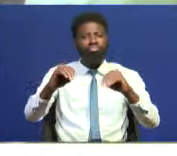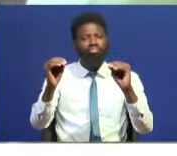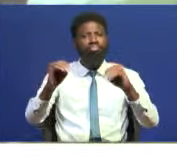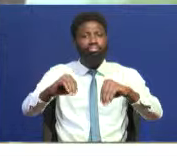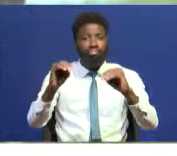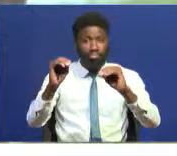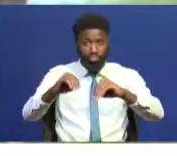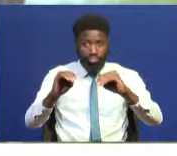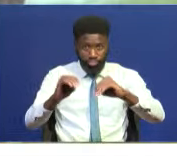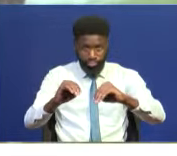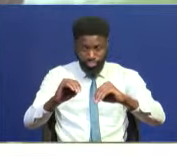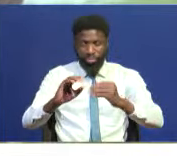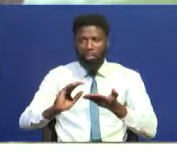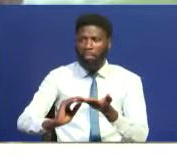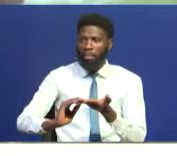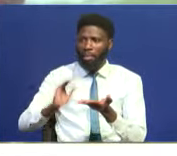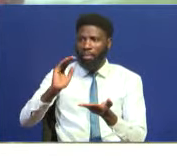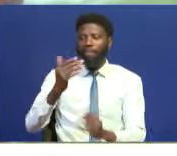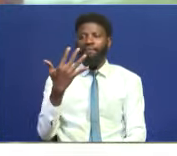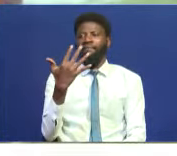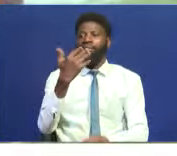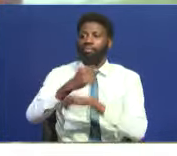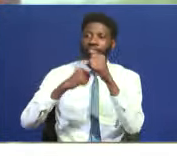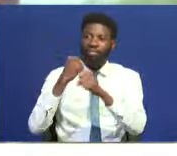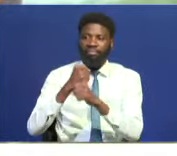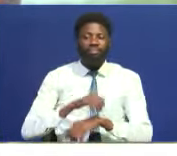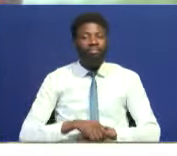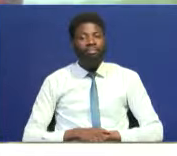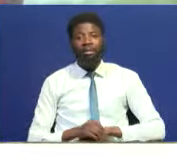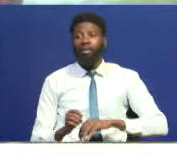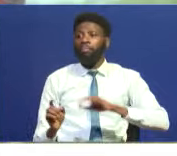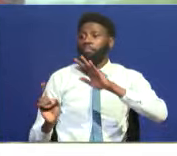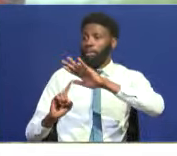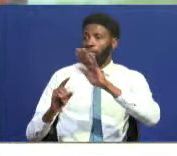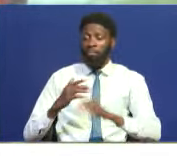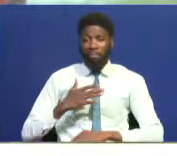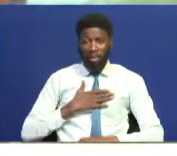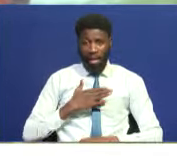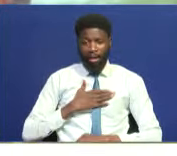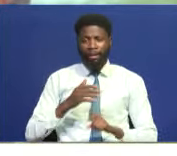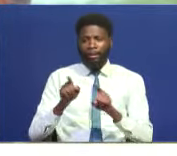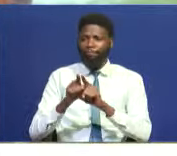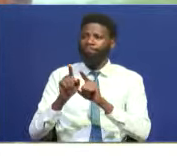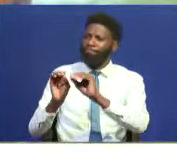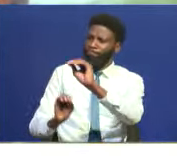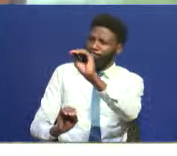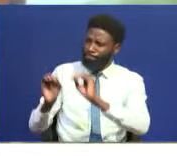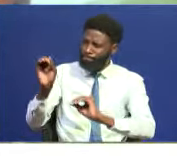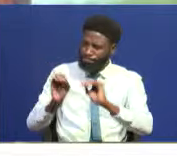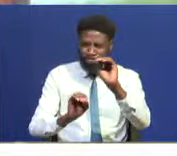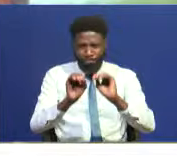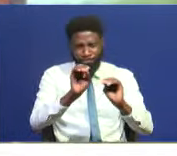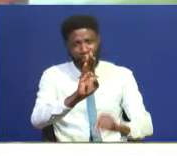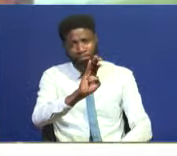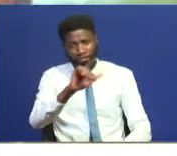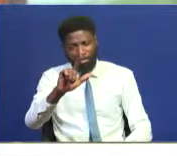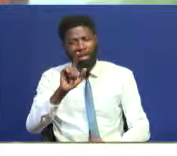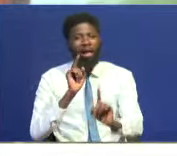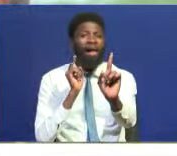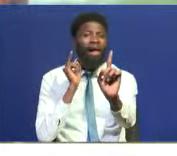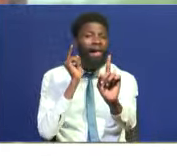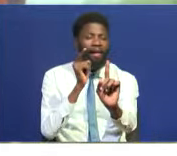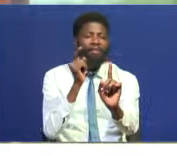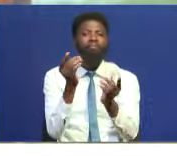minimum of 5 years. My ministry is also developing bills to enhance the legal framework for protection of